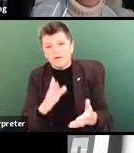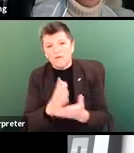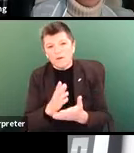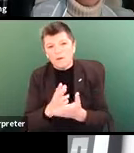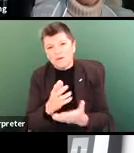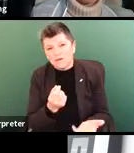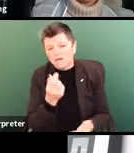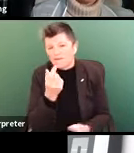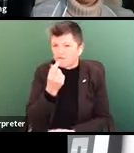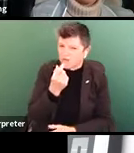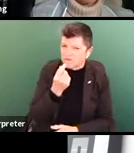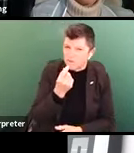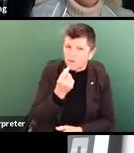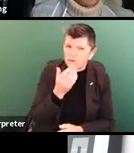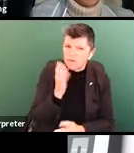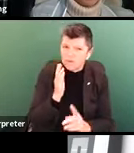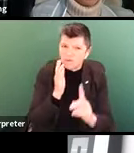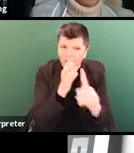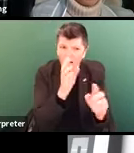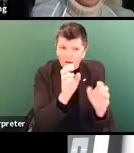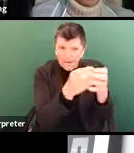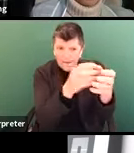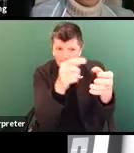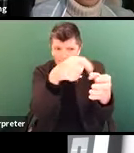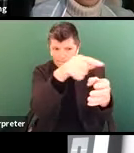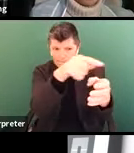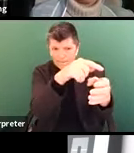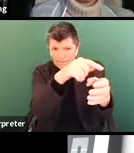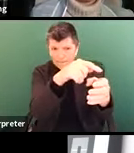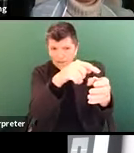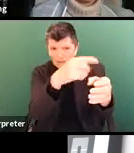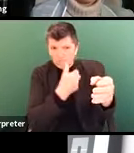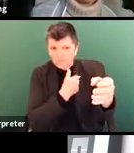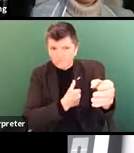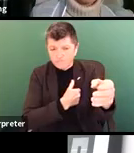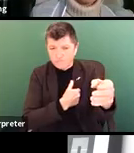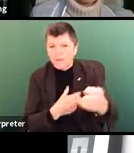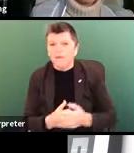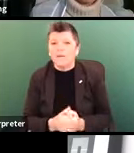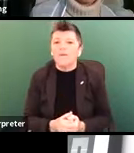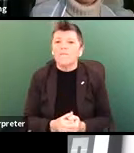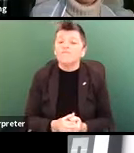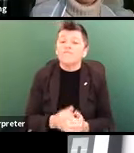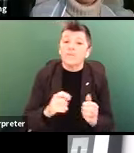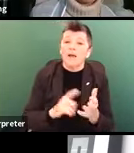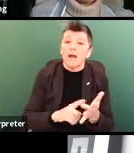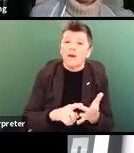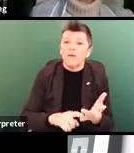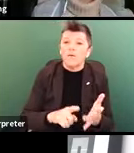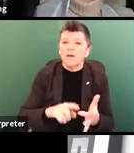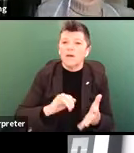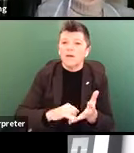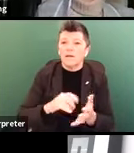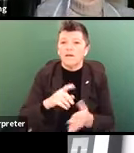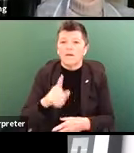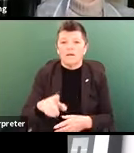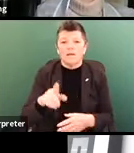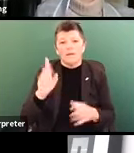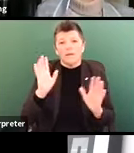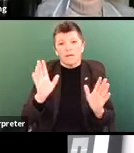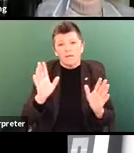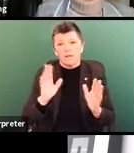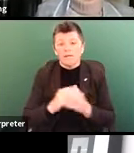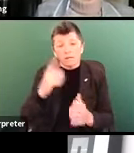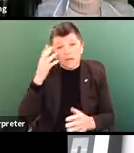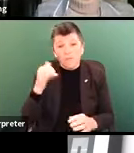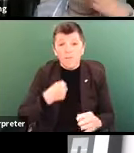target this very small group who've done it particularly well? Yeah, Louis. Indeed, maybe you will think I'm very